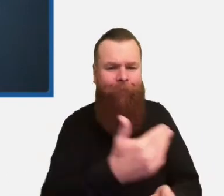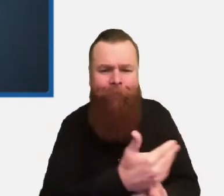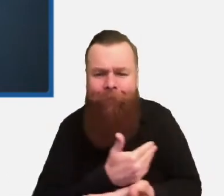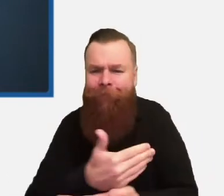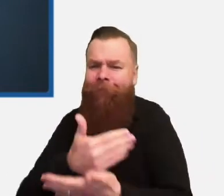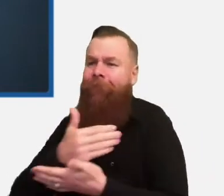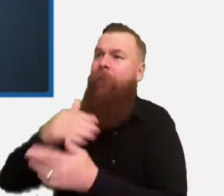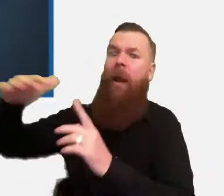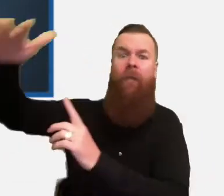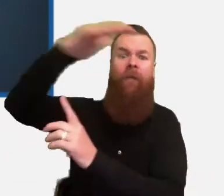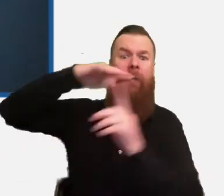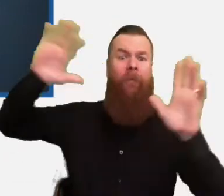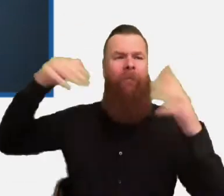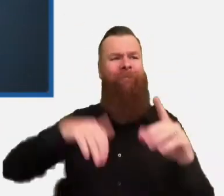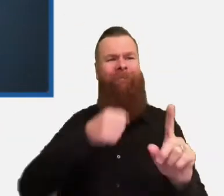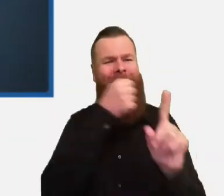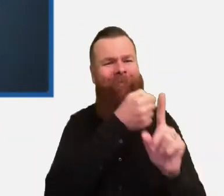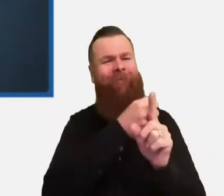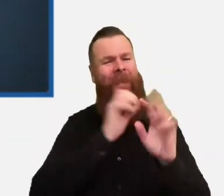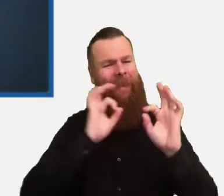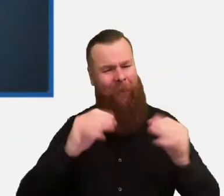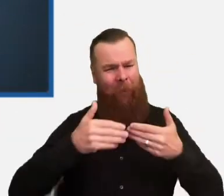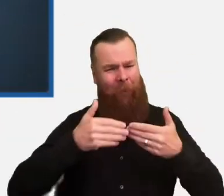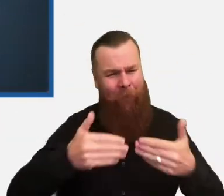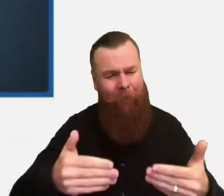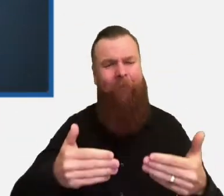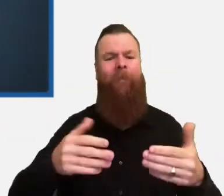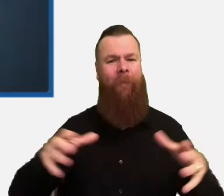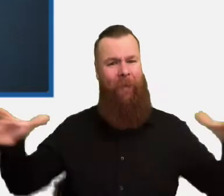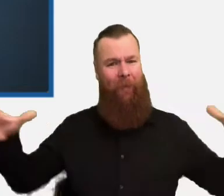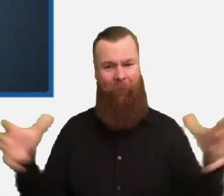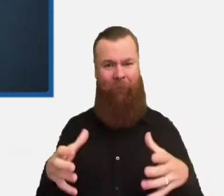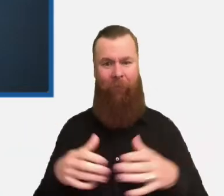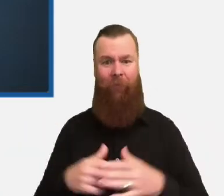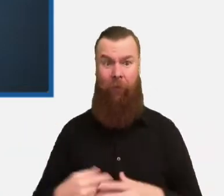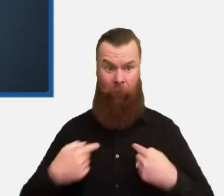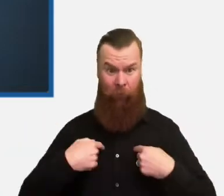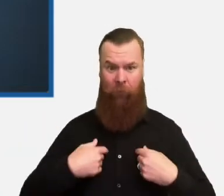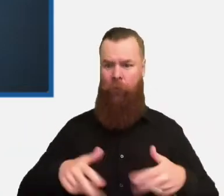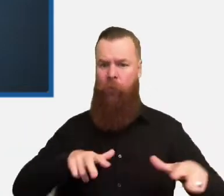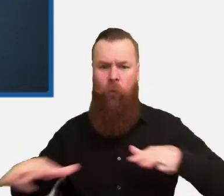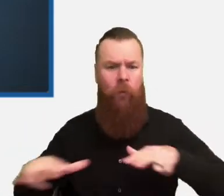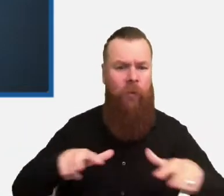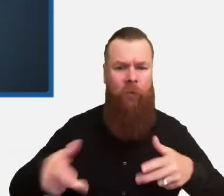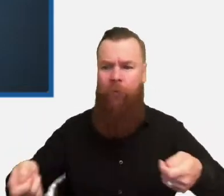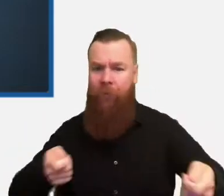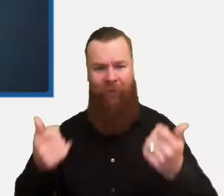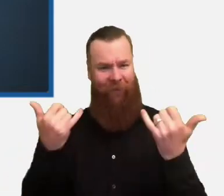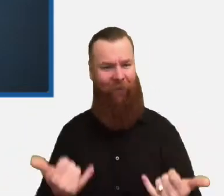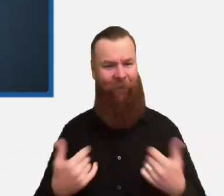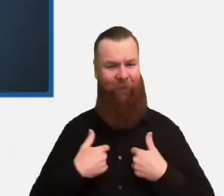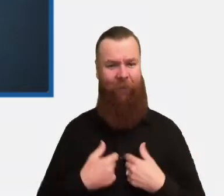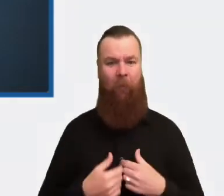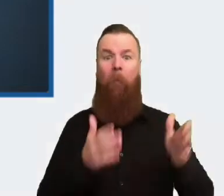Domain Department, and I'll be your moderator today. We have a terrific session that is intended to be